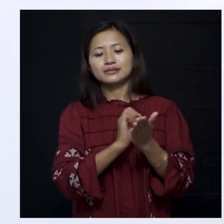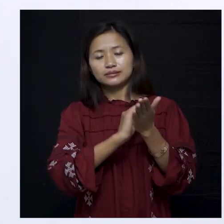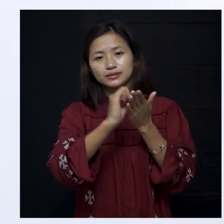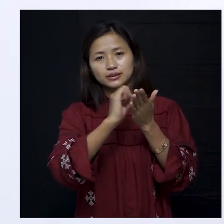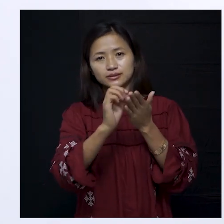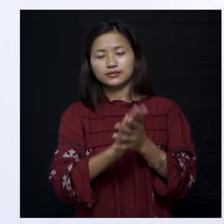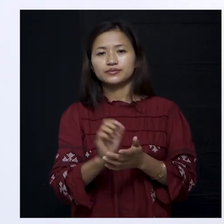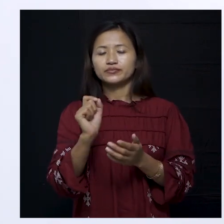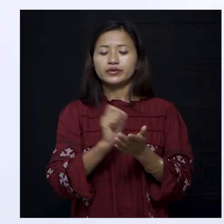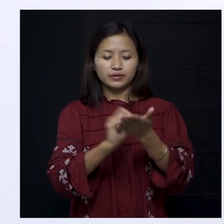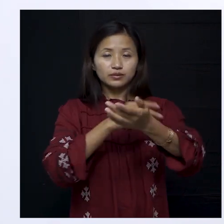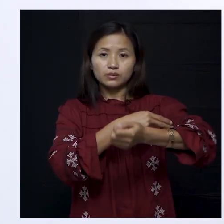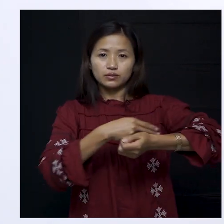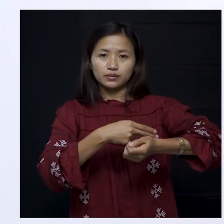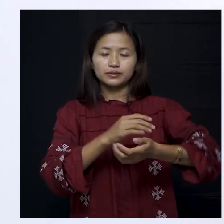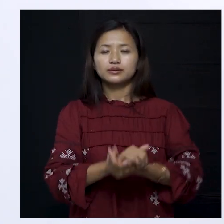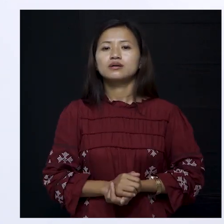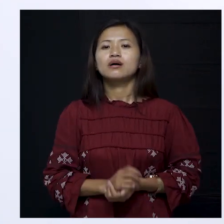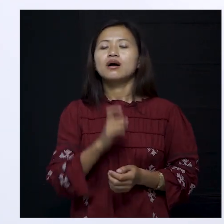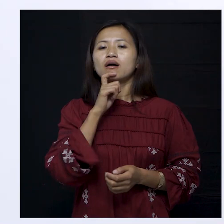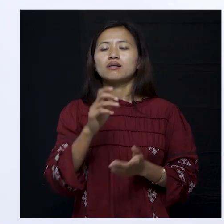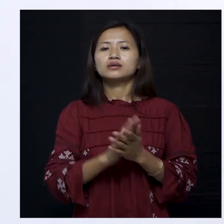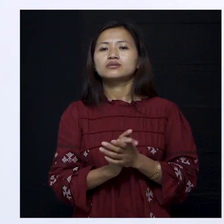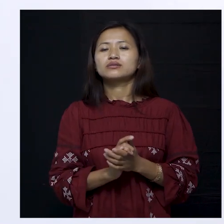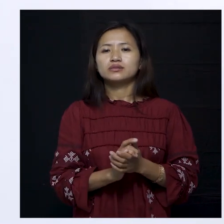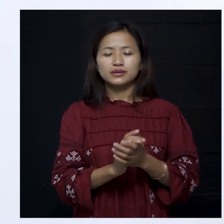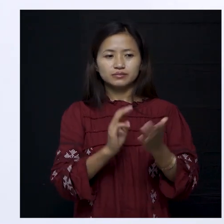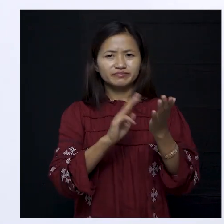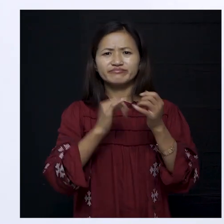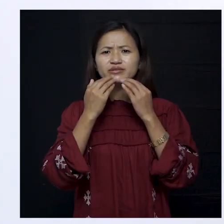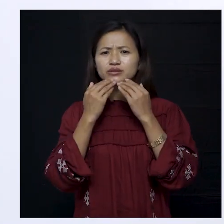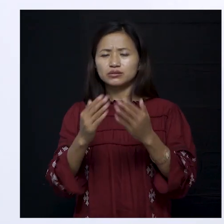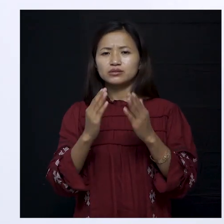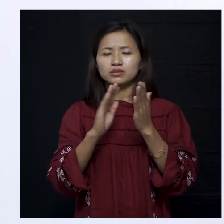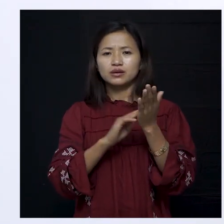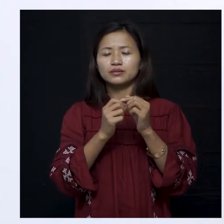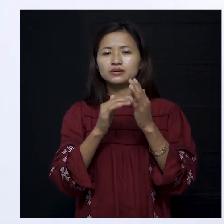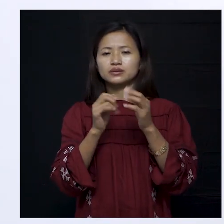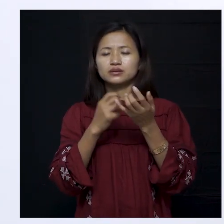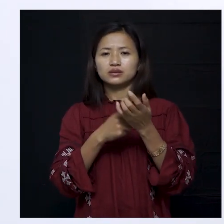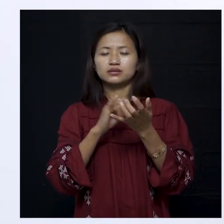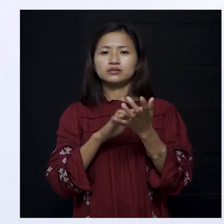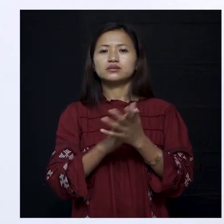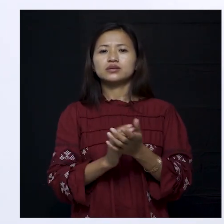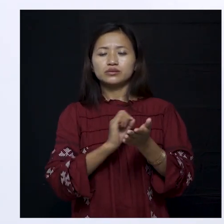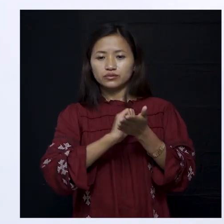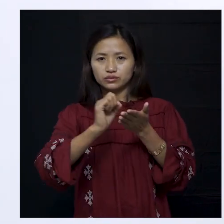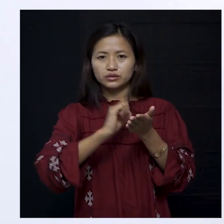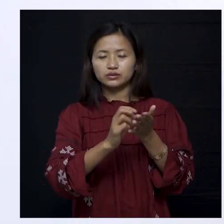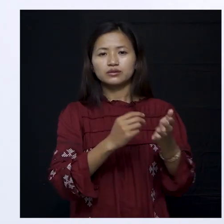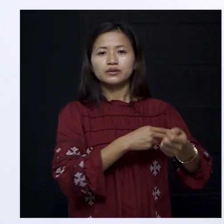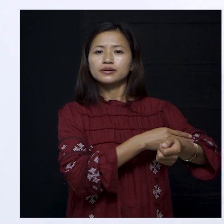are writing for your school magazine, if you are asked to write for your school magazine, that means you have to write your name, class and roll number